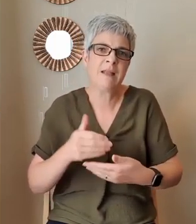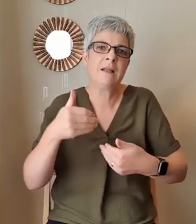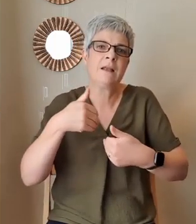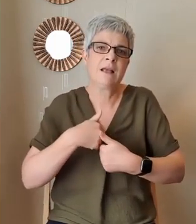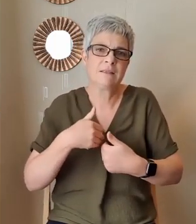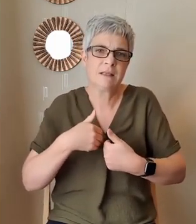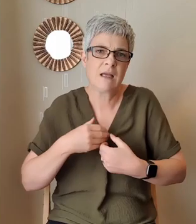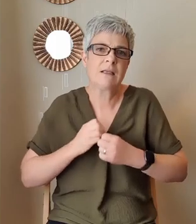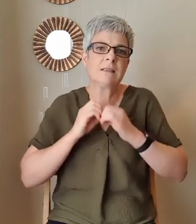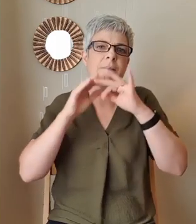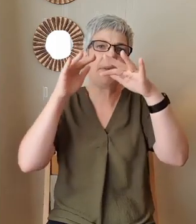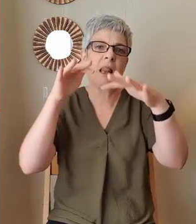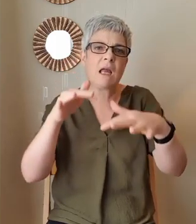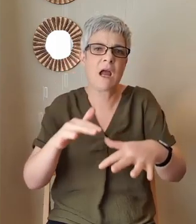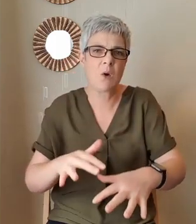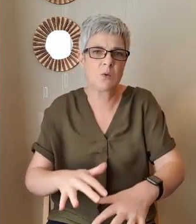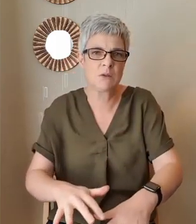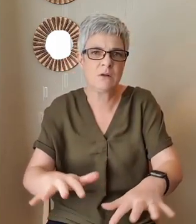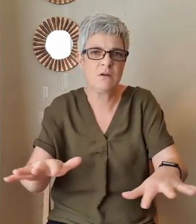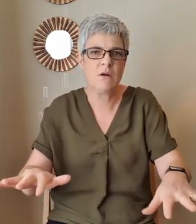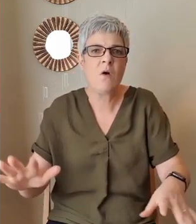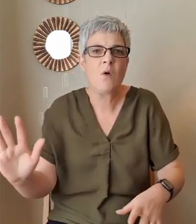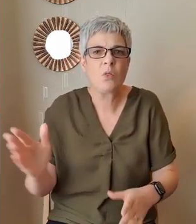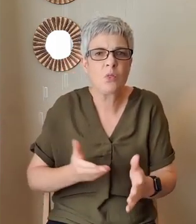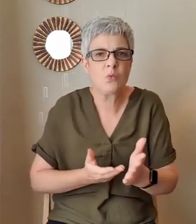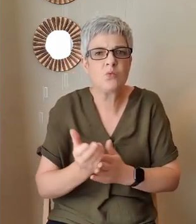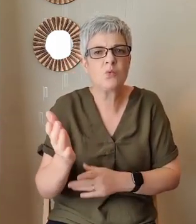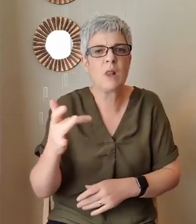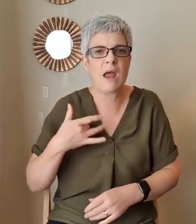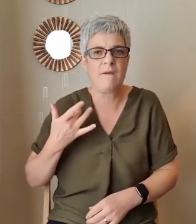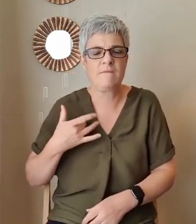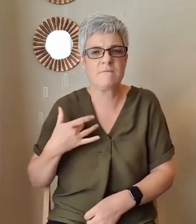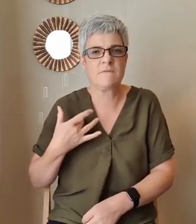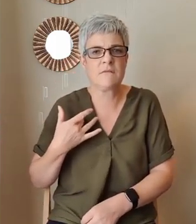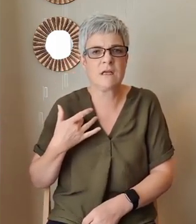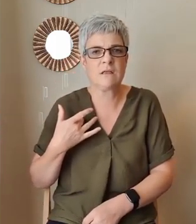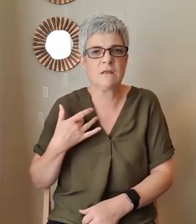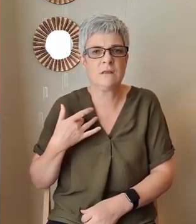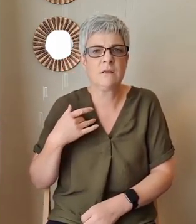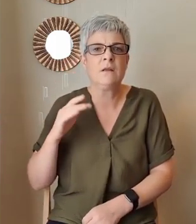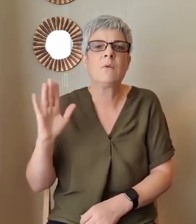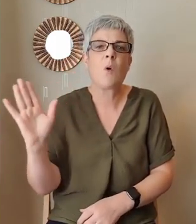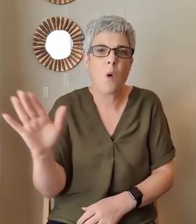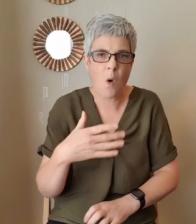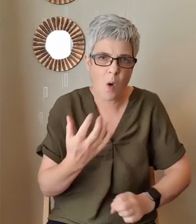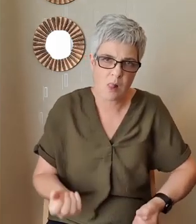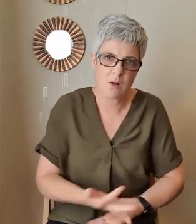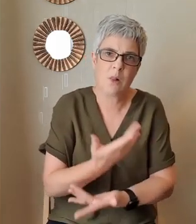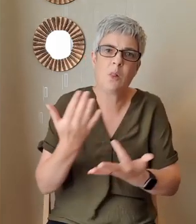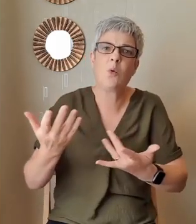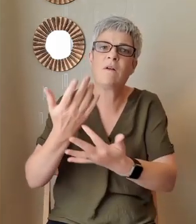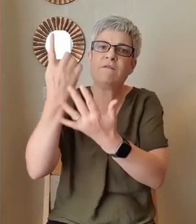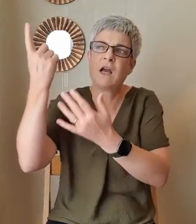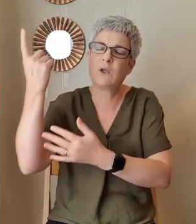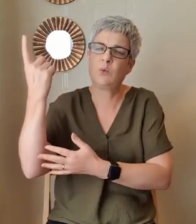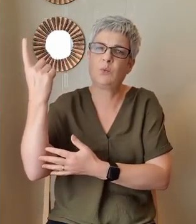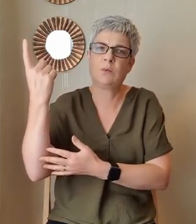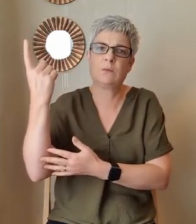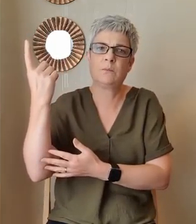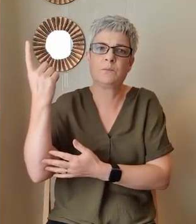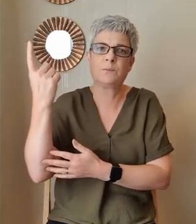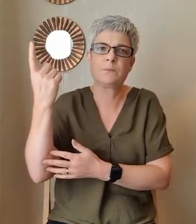within and spilling out into all aspects of our lives, that they all might bring glory to you.